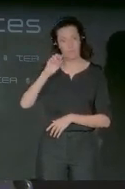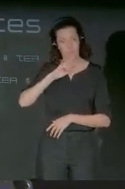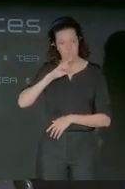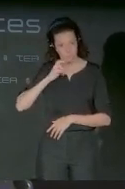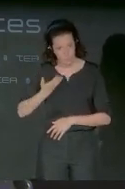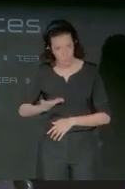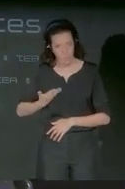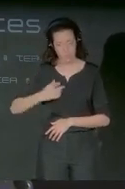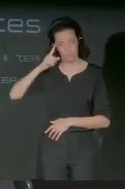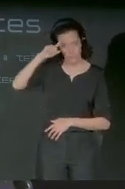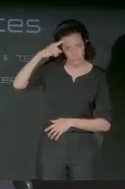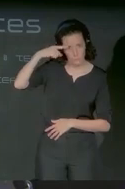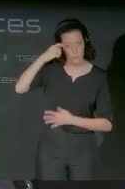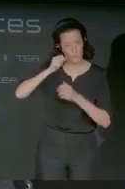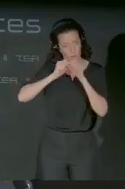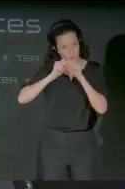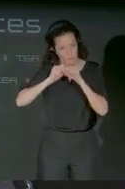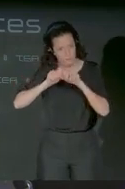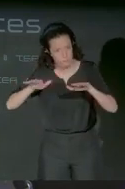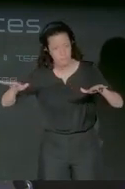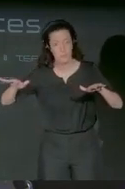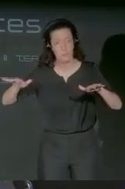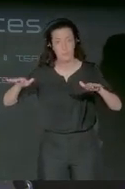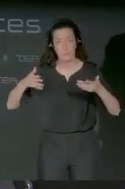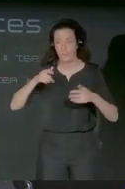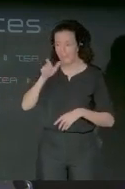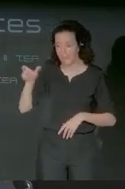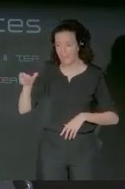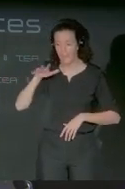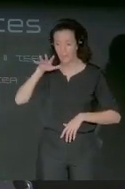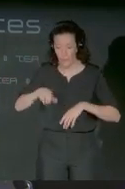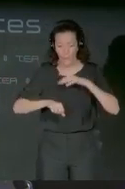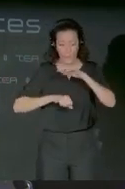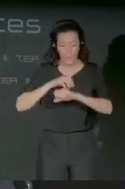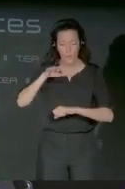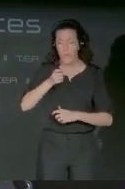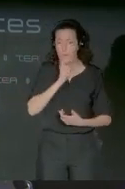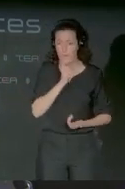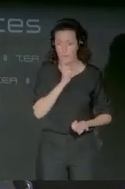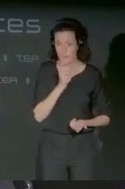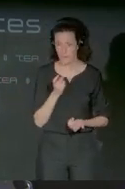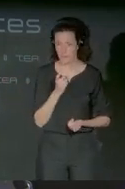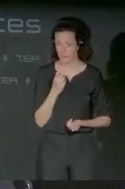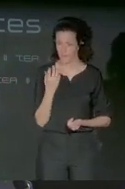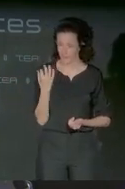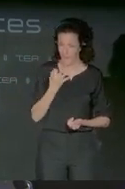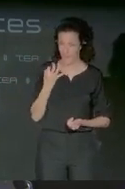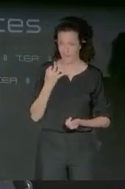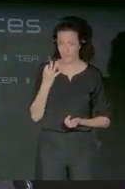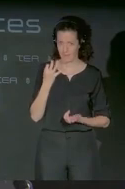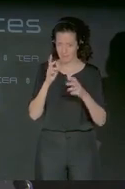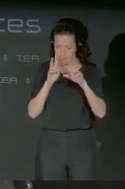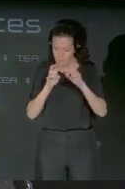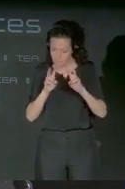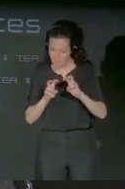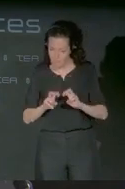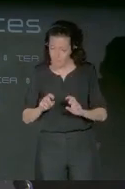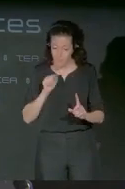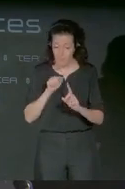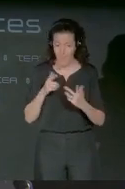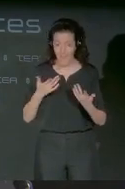kind of huge marketing budgets and grow, so that we have those huge European success stories, and we have among those